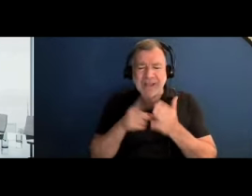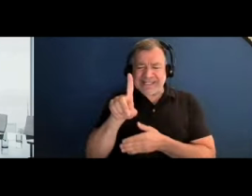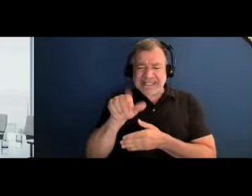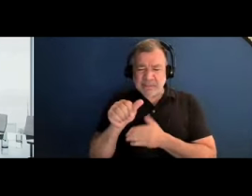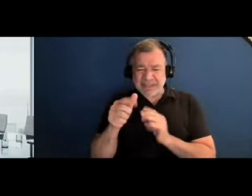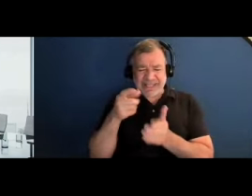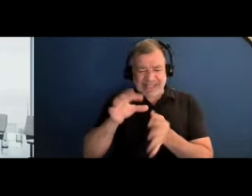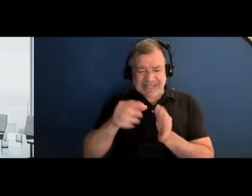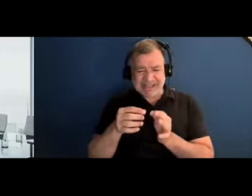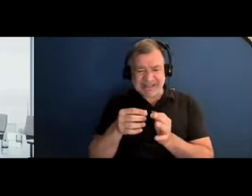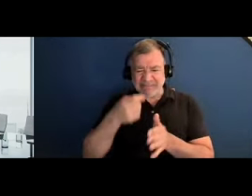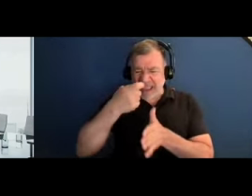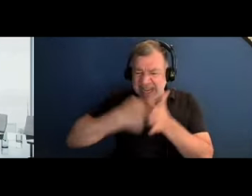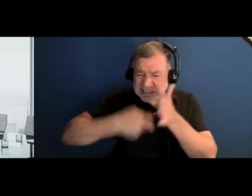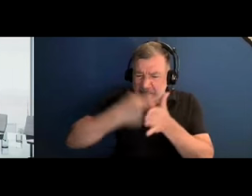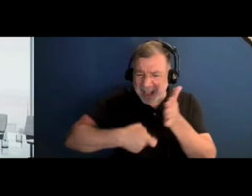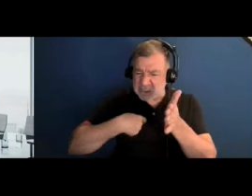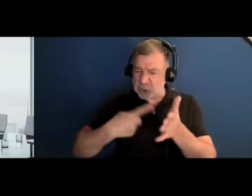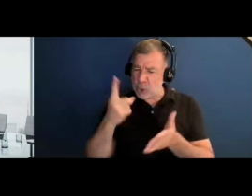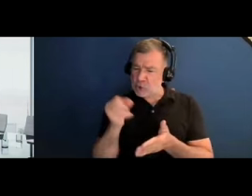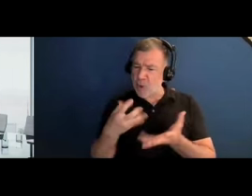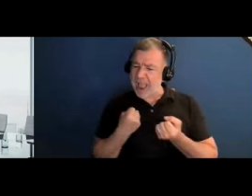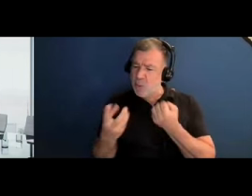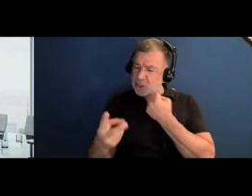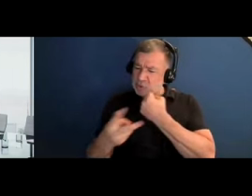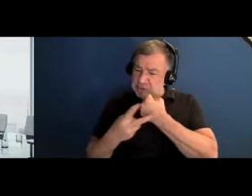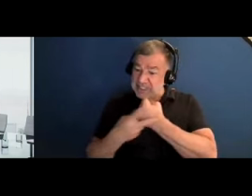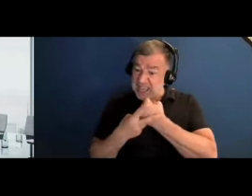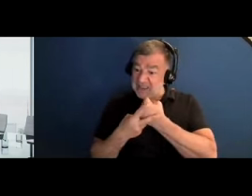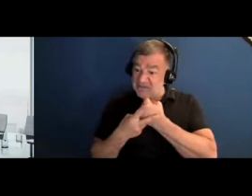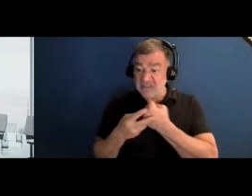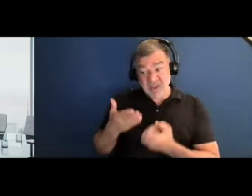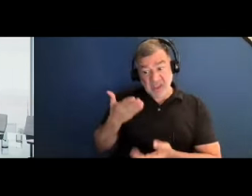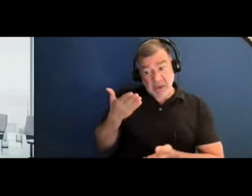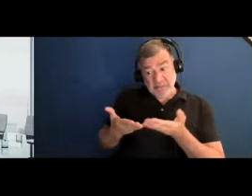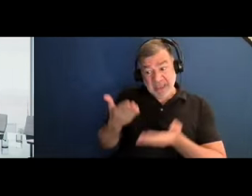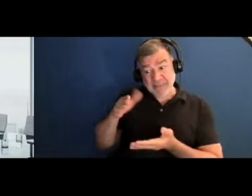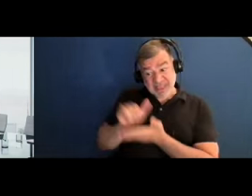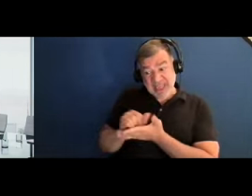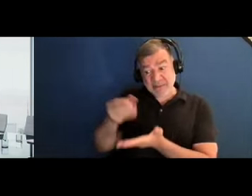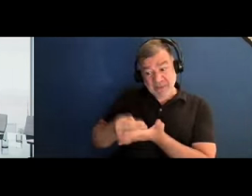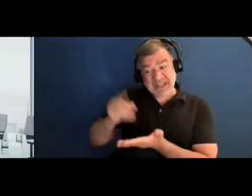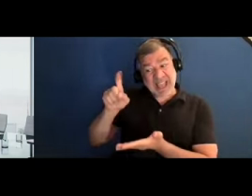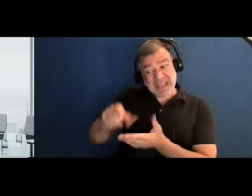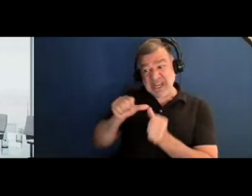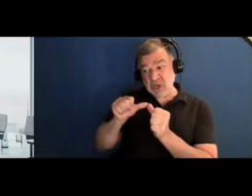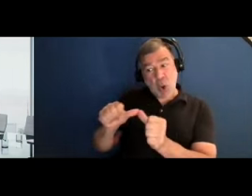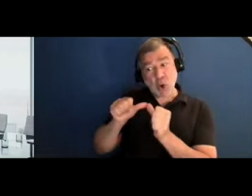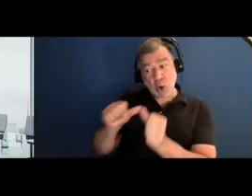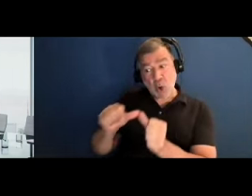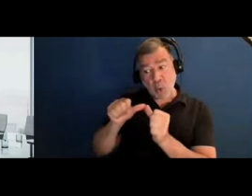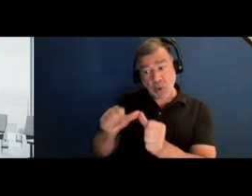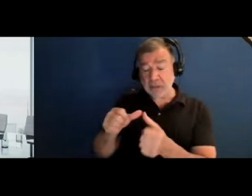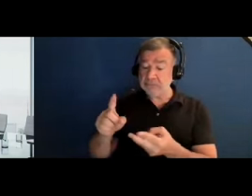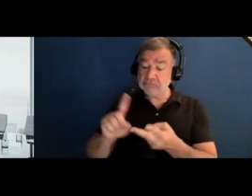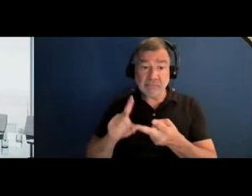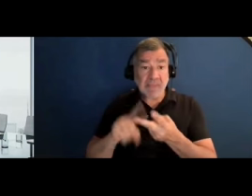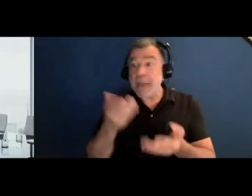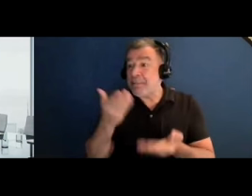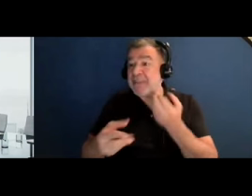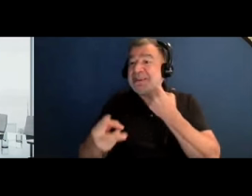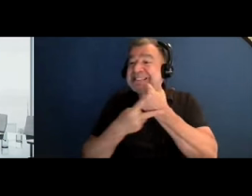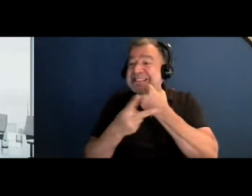So are they ongoing? And maybe, you need easy access to those funds. Is it saving for a rainy